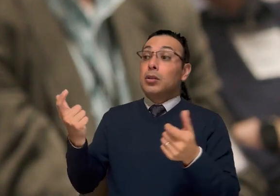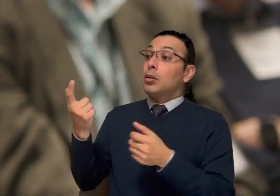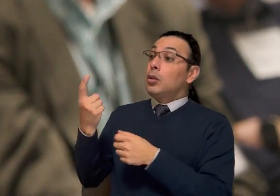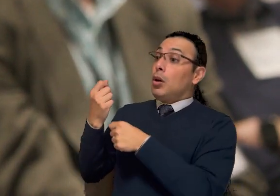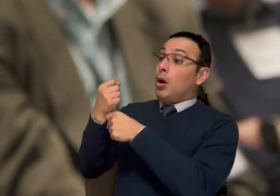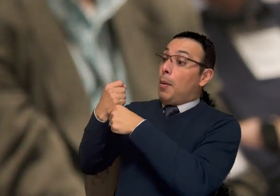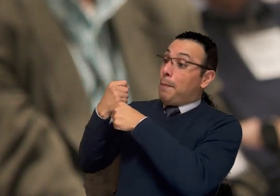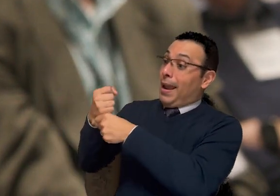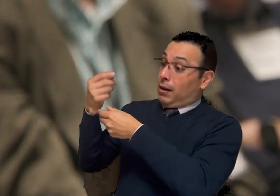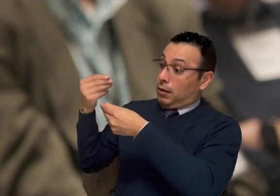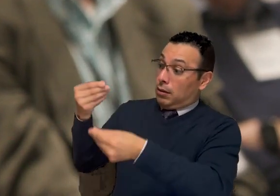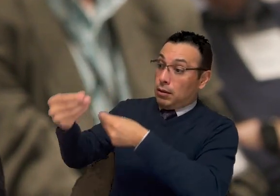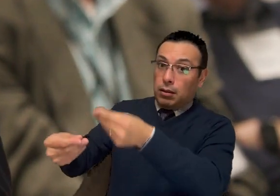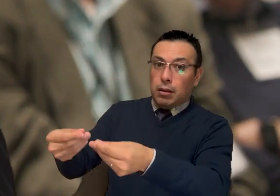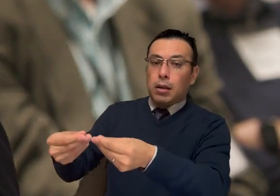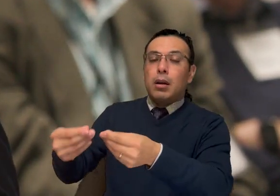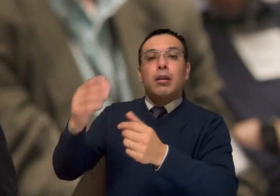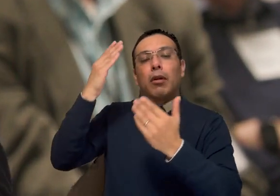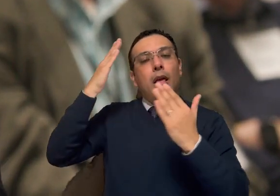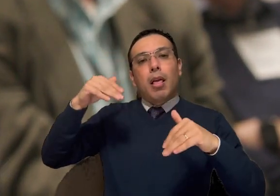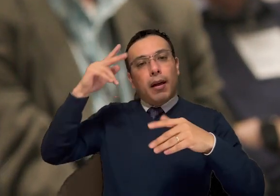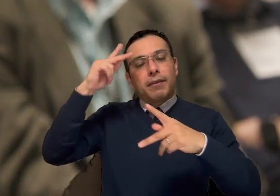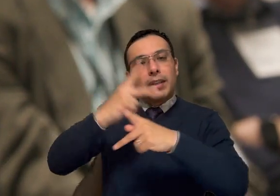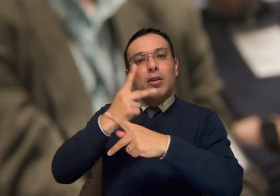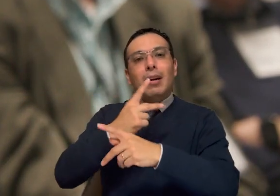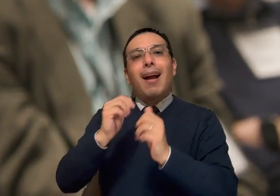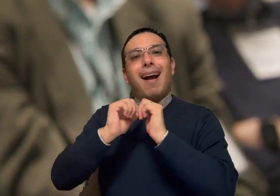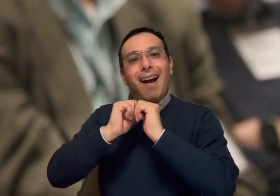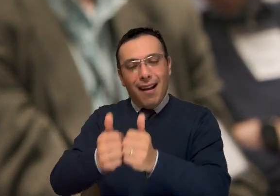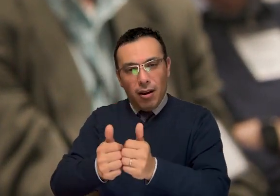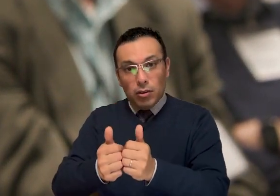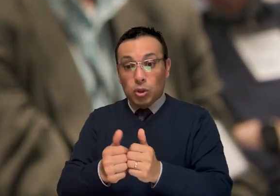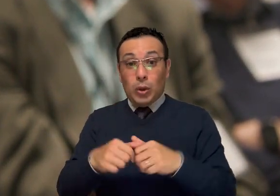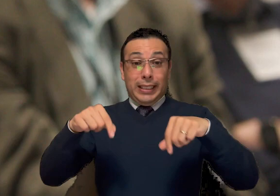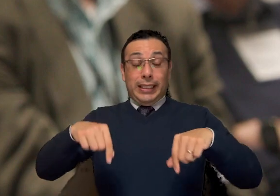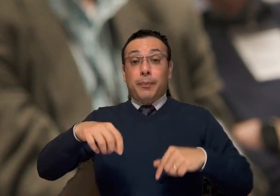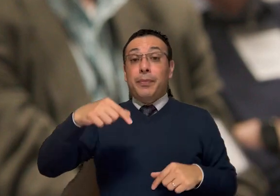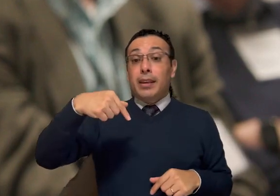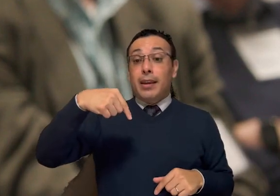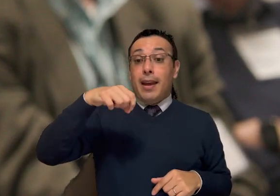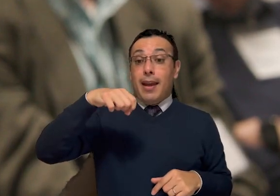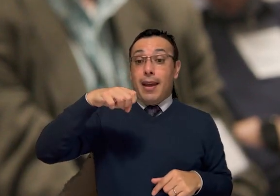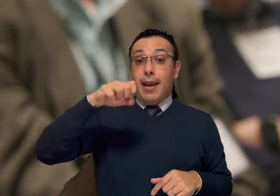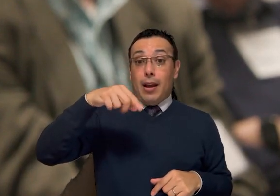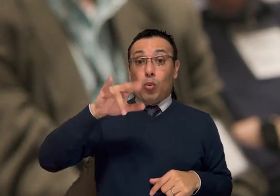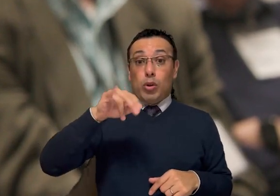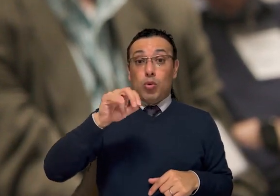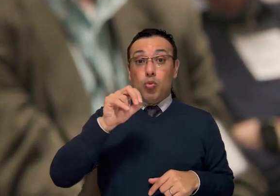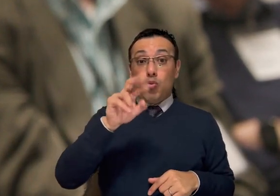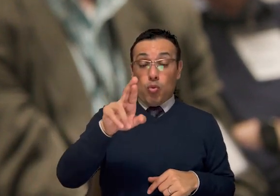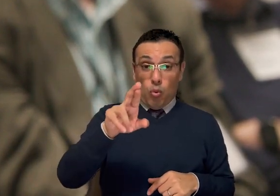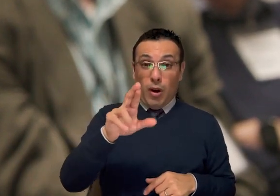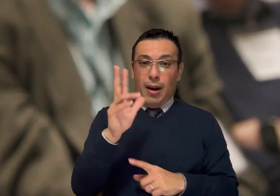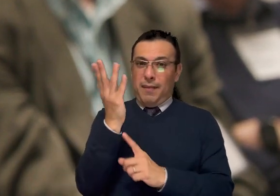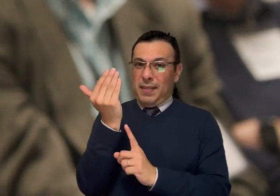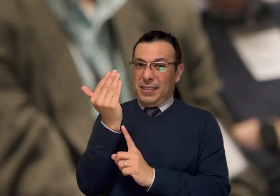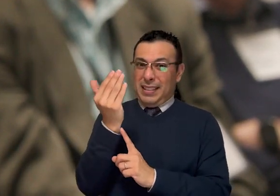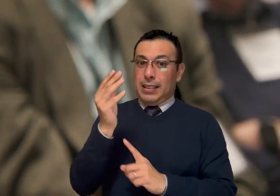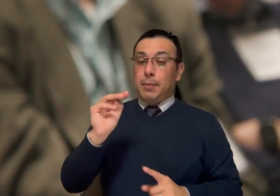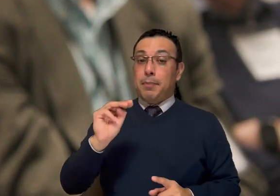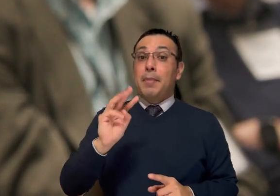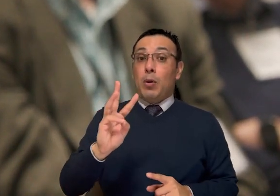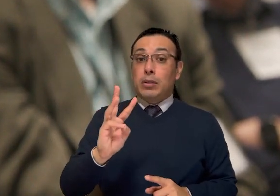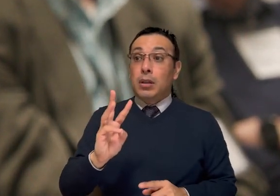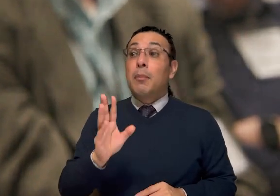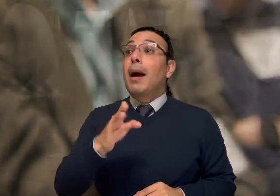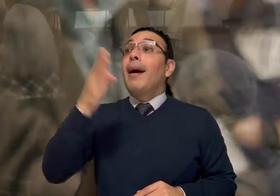for the ones they're building. For example, the 15 megawatt ones that Equinor will be building for this project, for the next project,